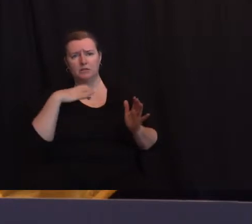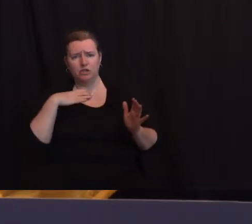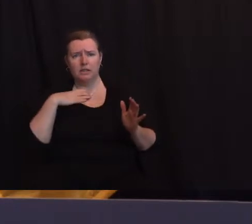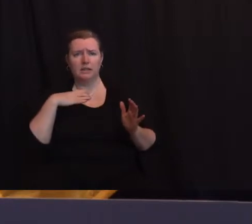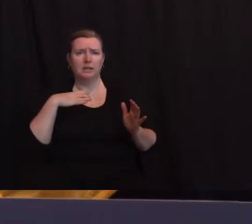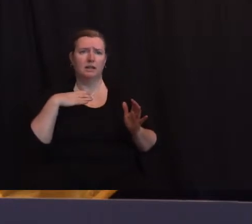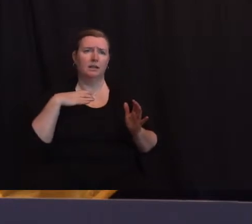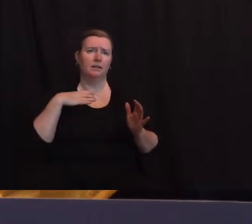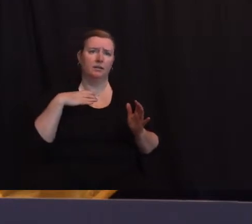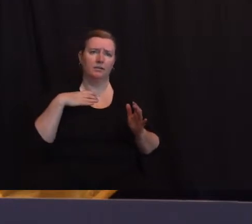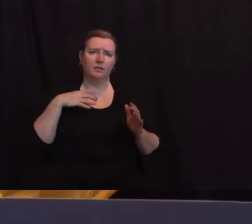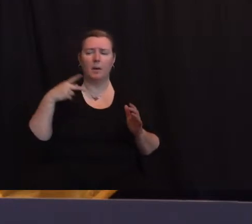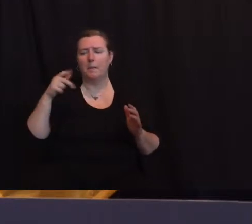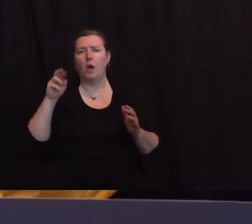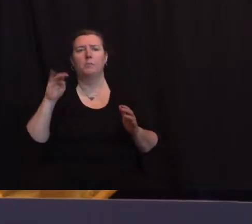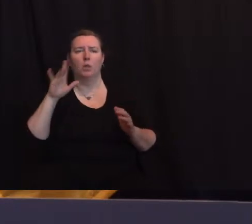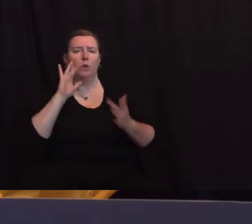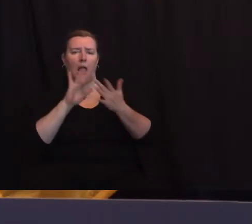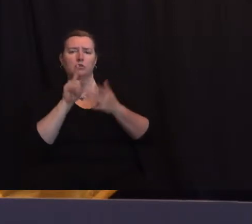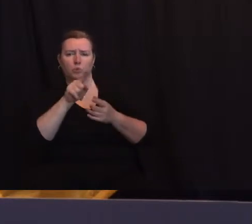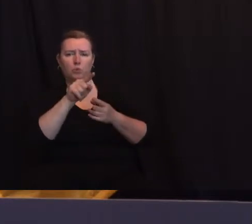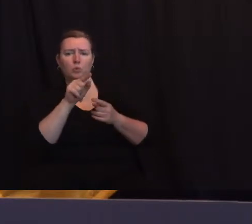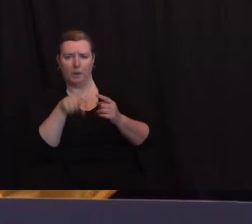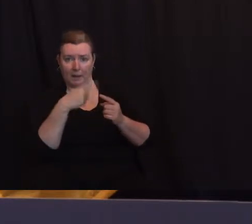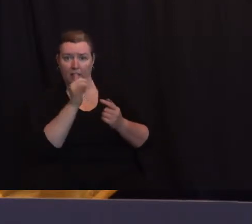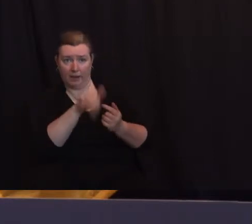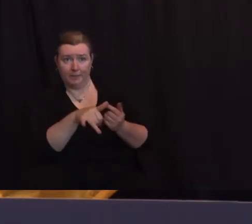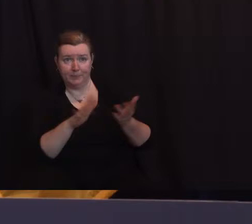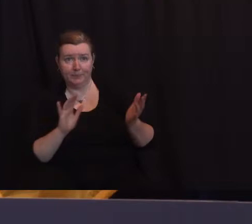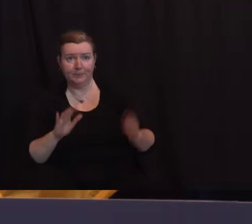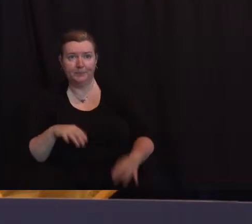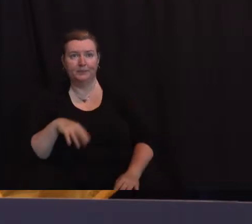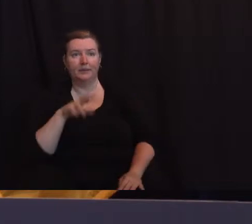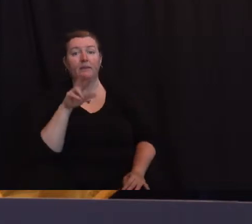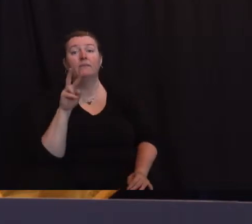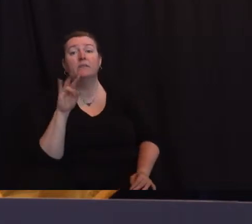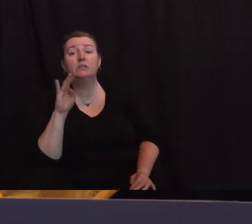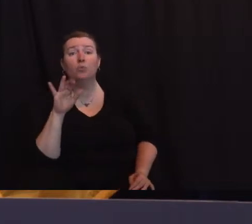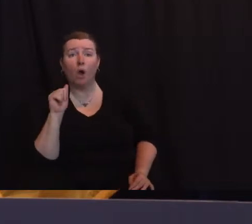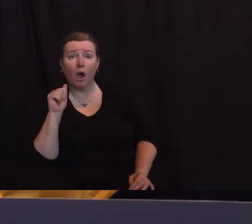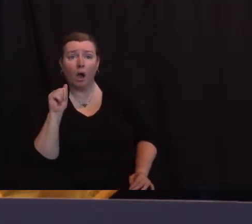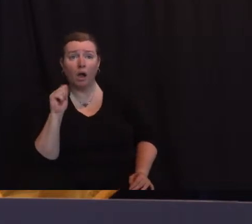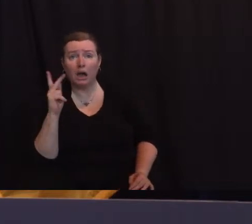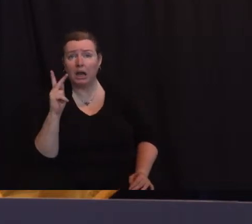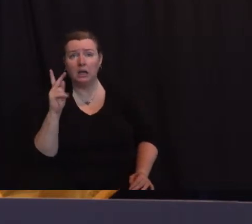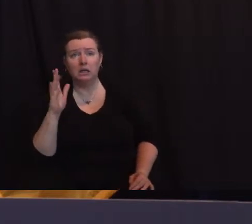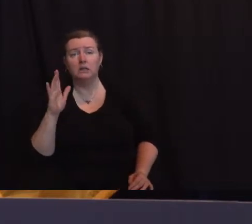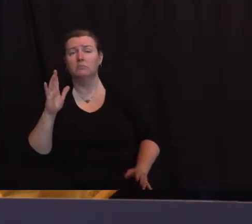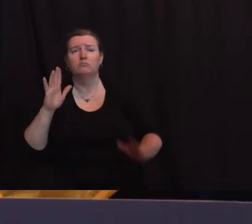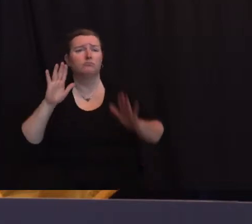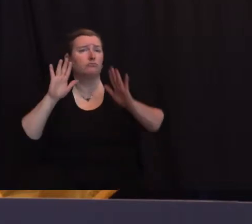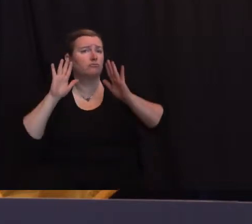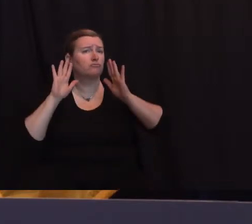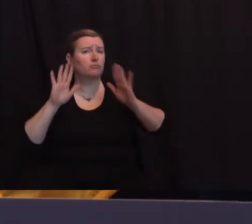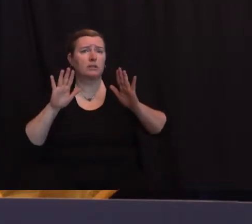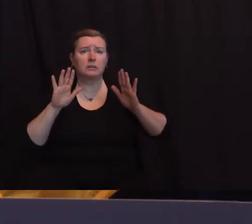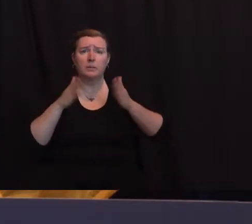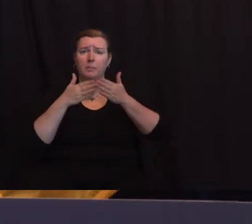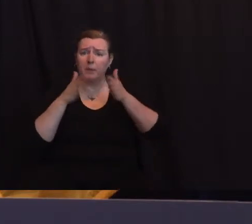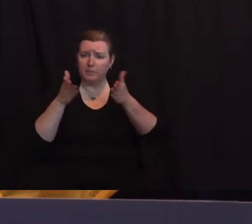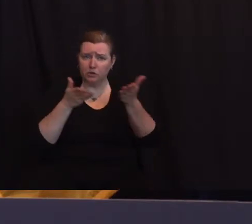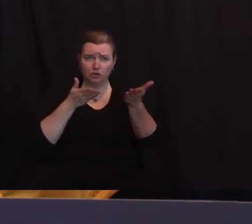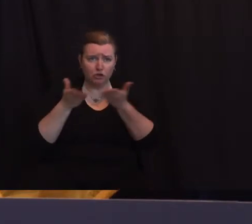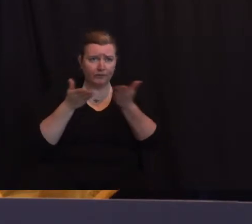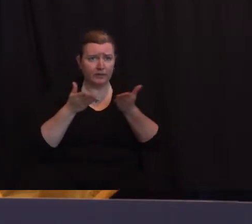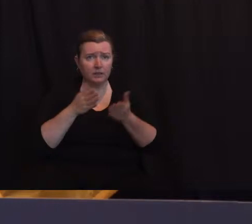could. Listen, Victoria Quinn is an outstanding public servant. I have to say, she's got a very significant career. If you read her